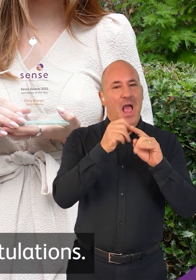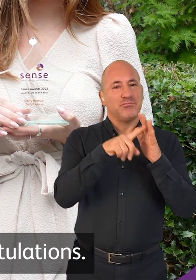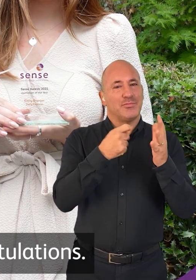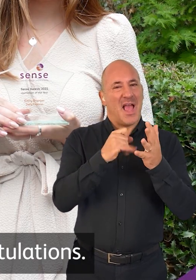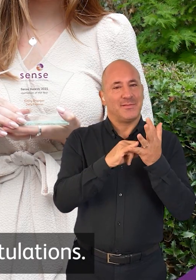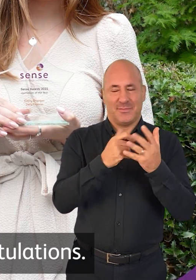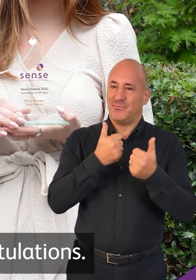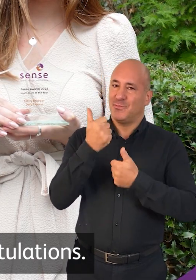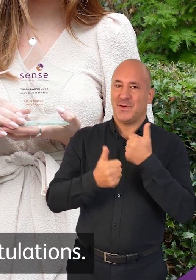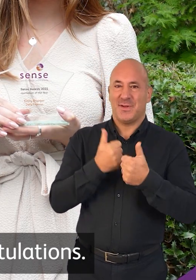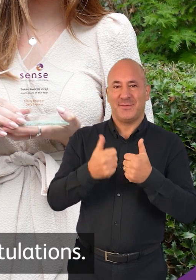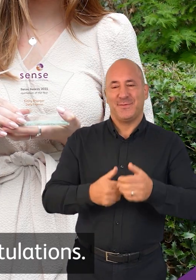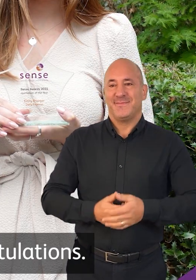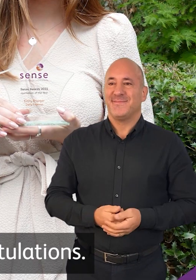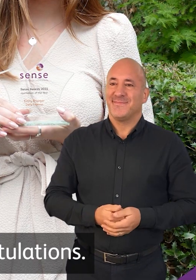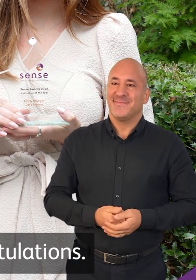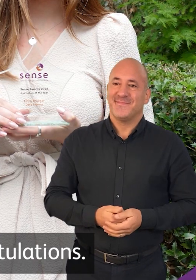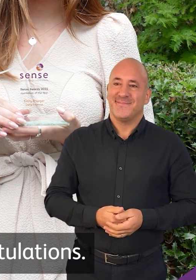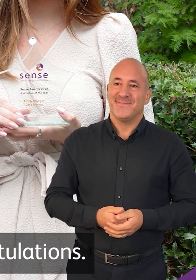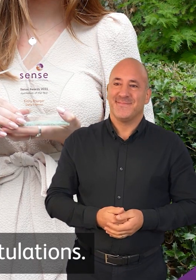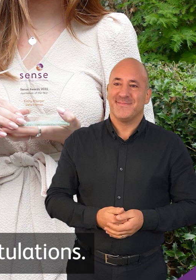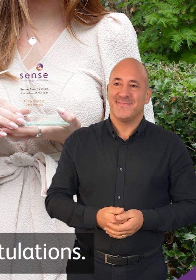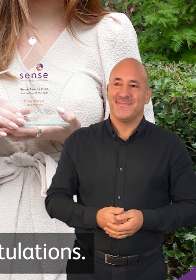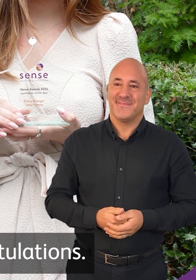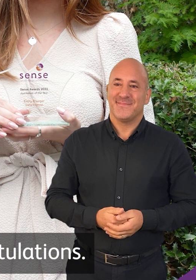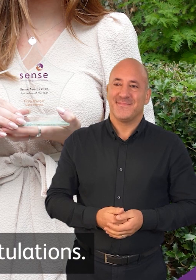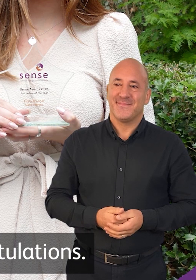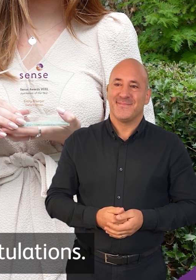Express. Congratulations.